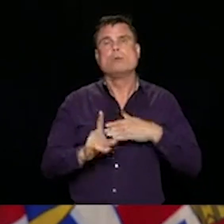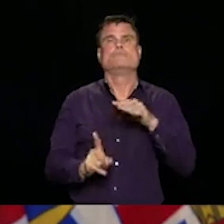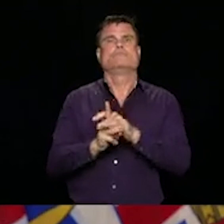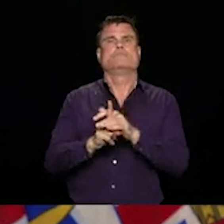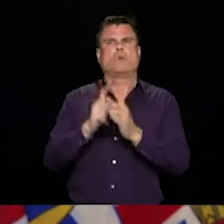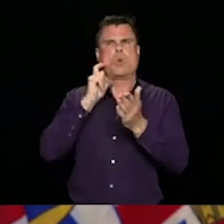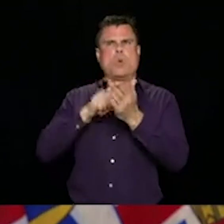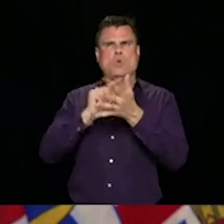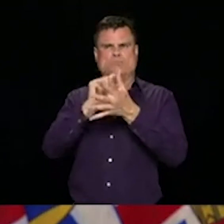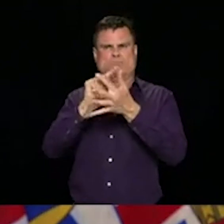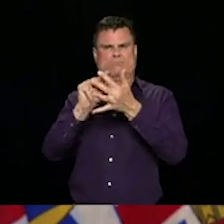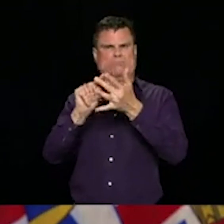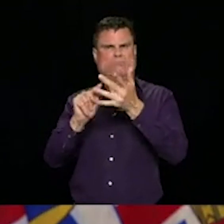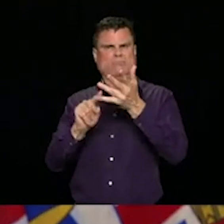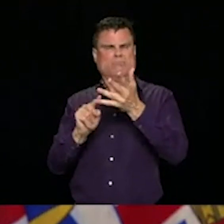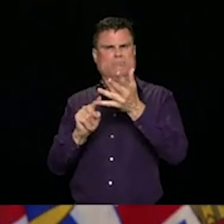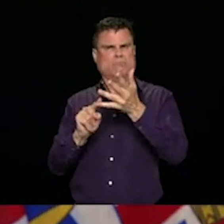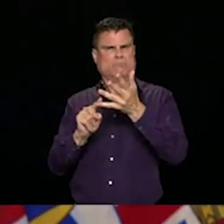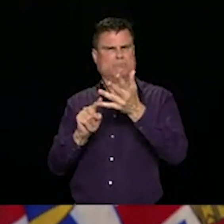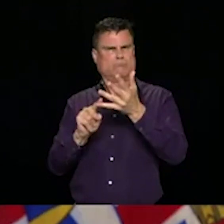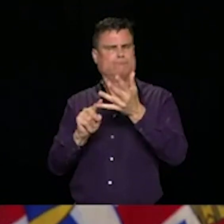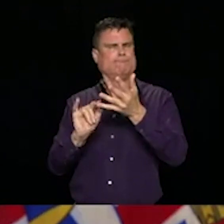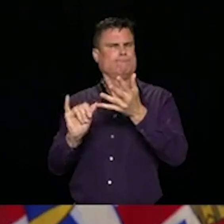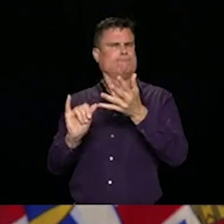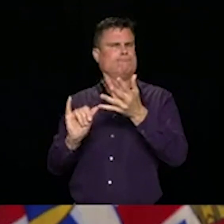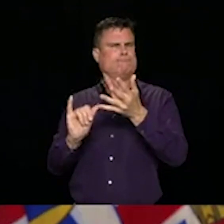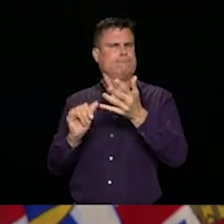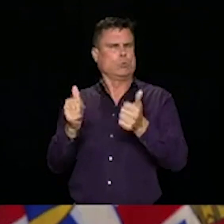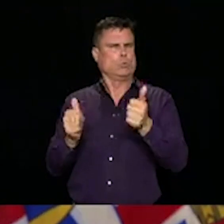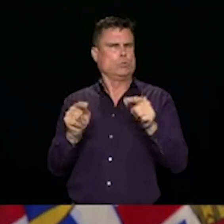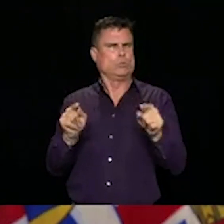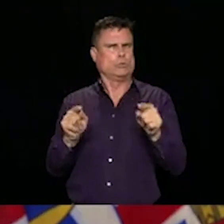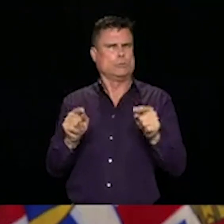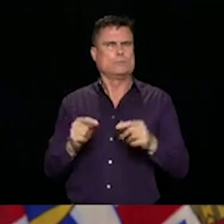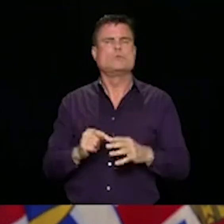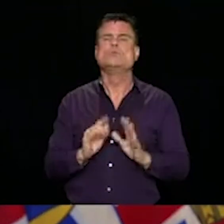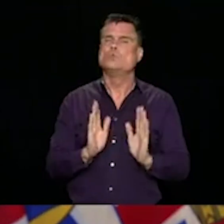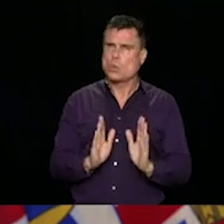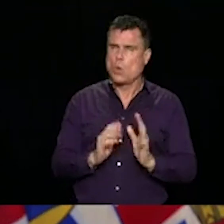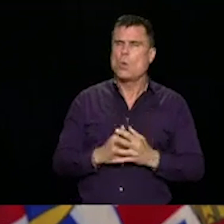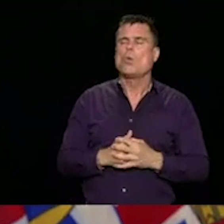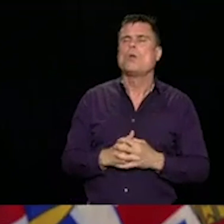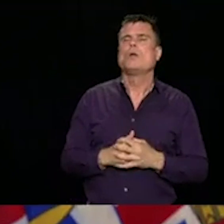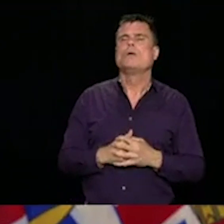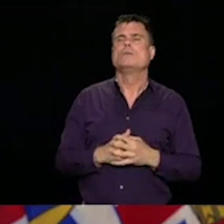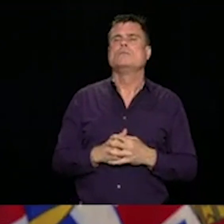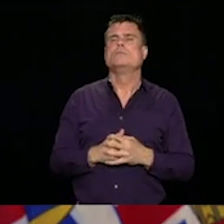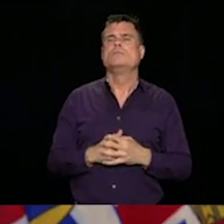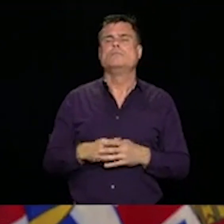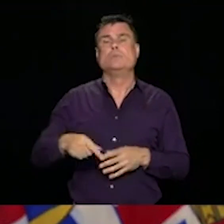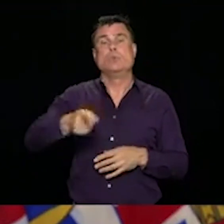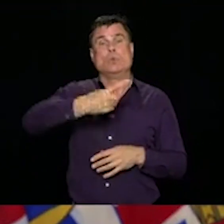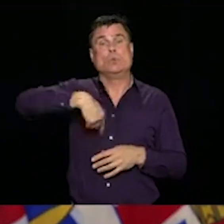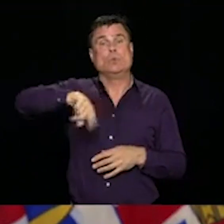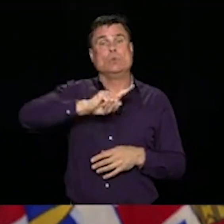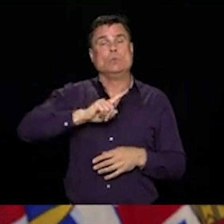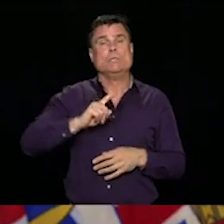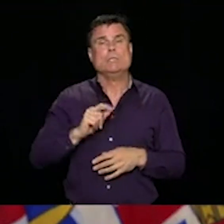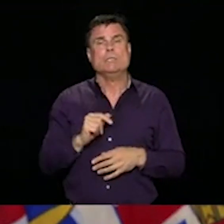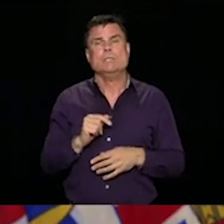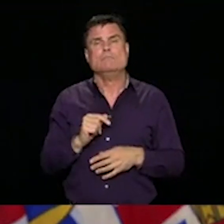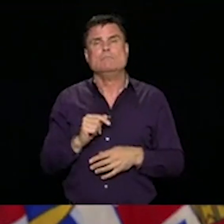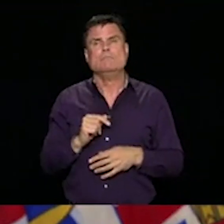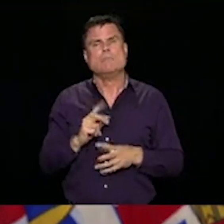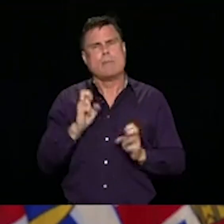in BC, which means that we can go back and look at children I've asked to go back and look